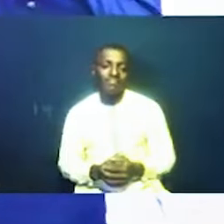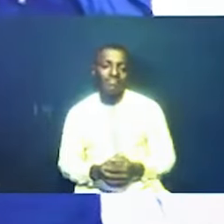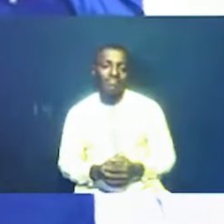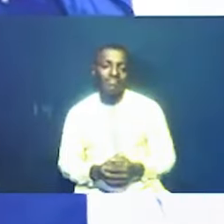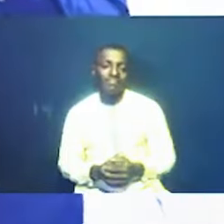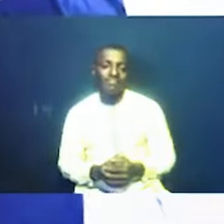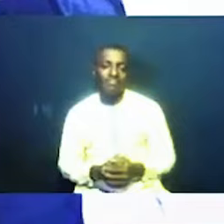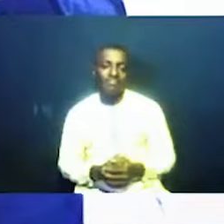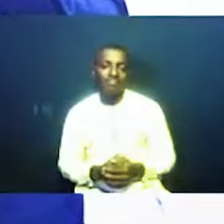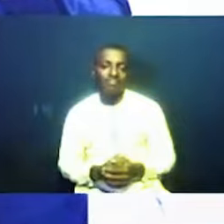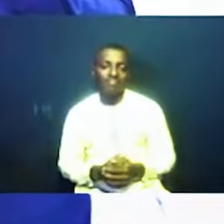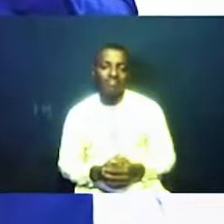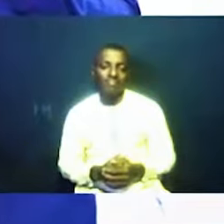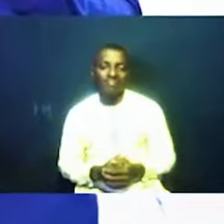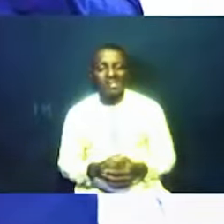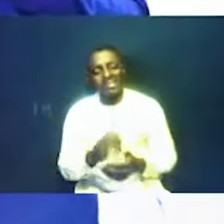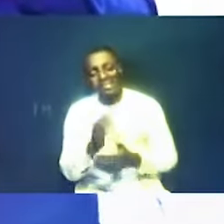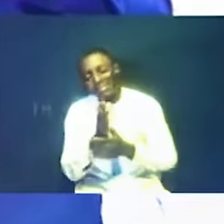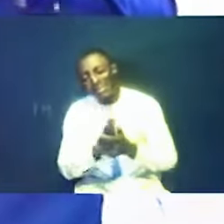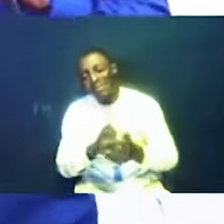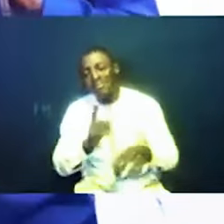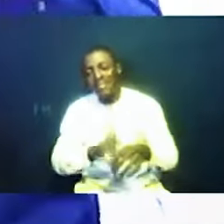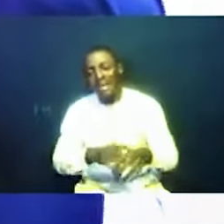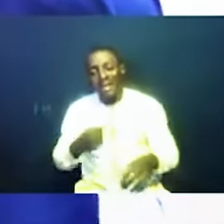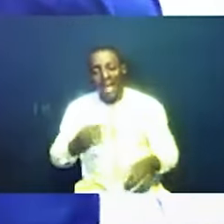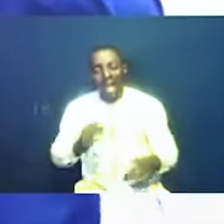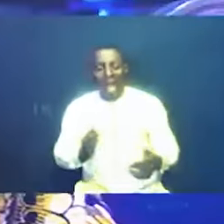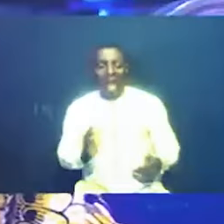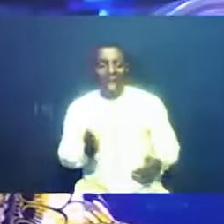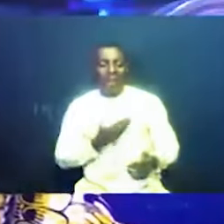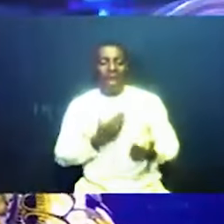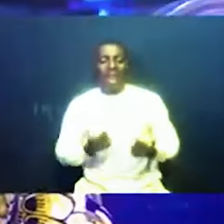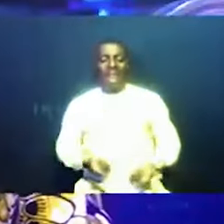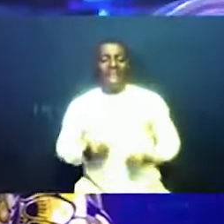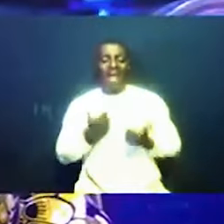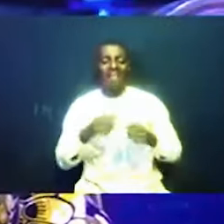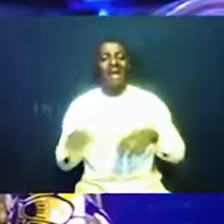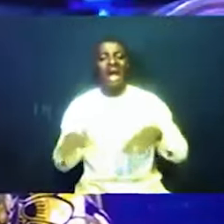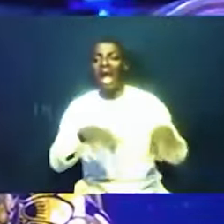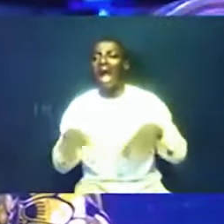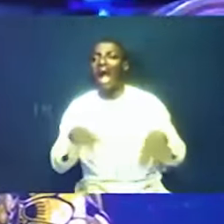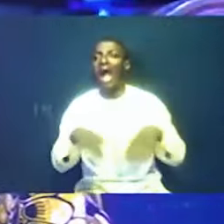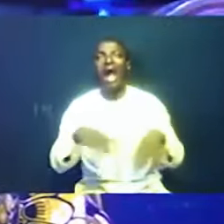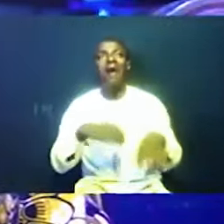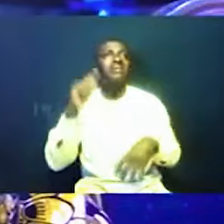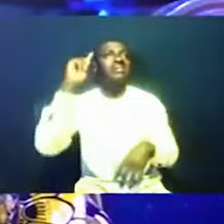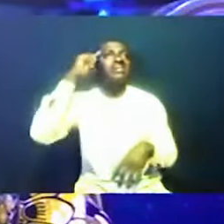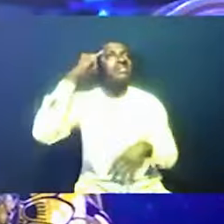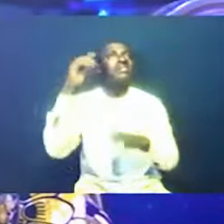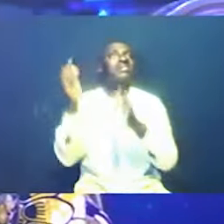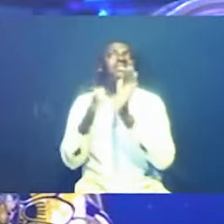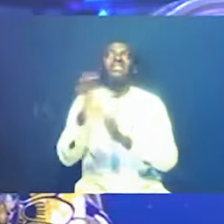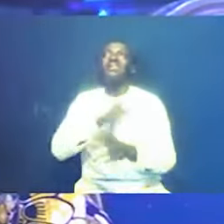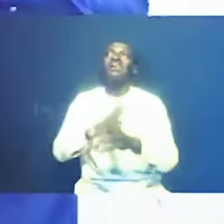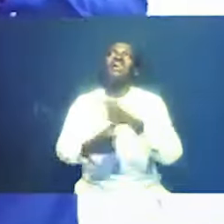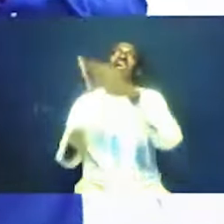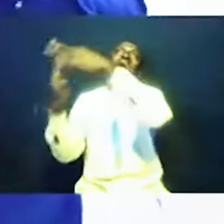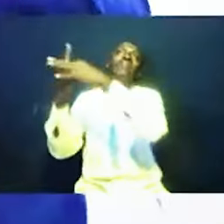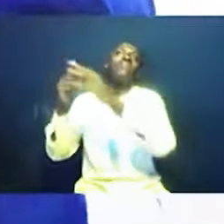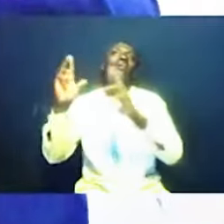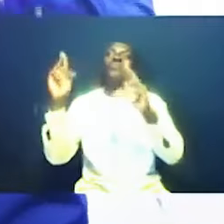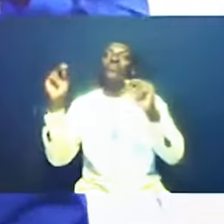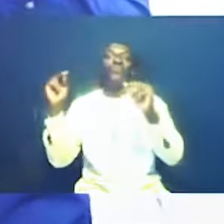Sometimes we live as if he will not come again. But soon he that is to come